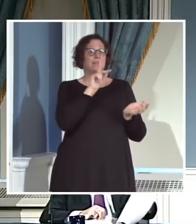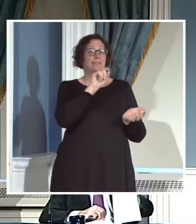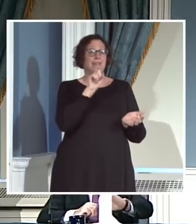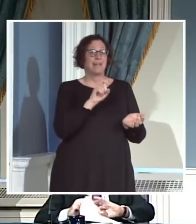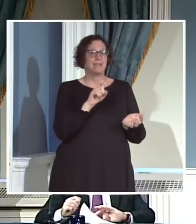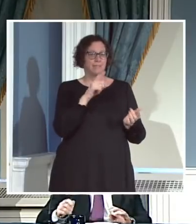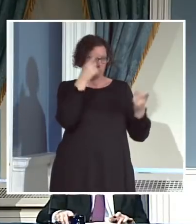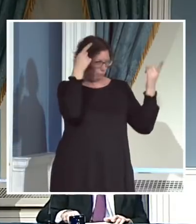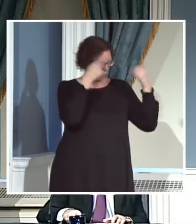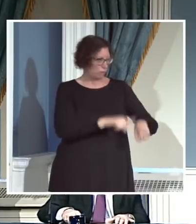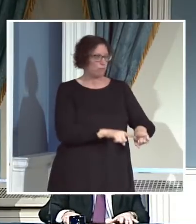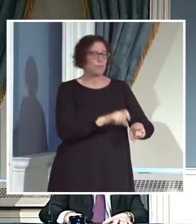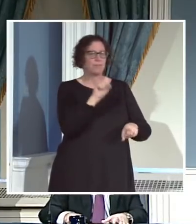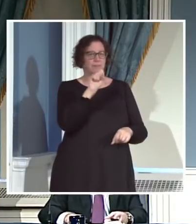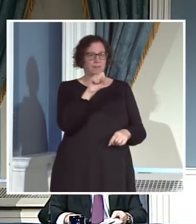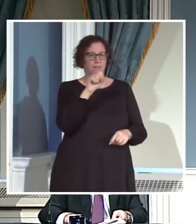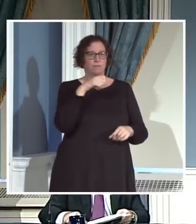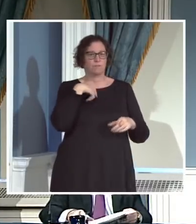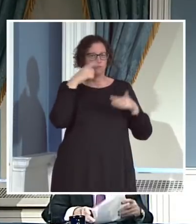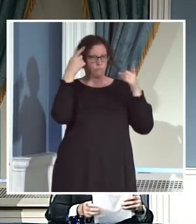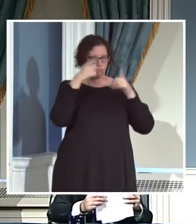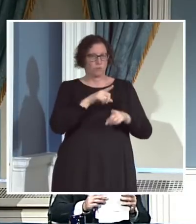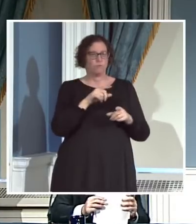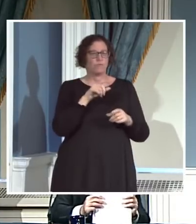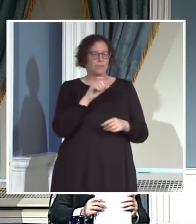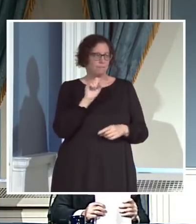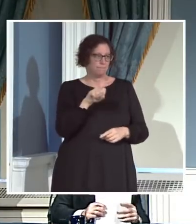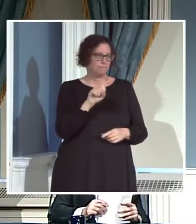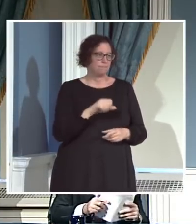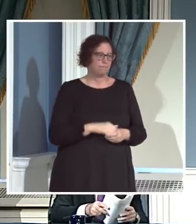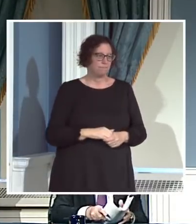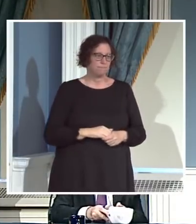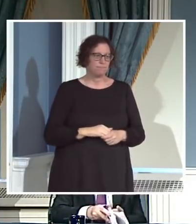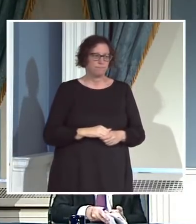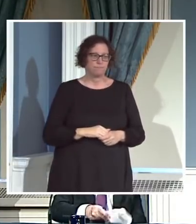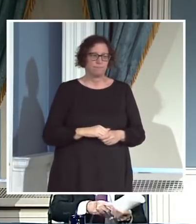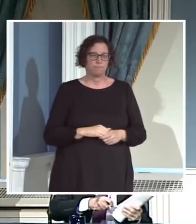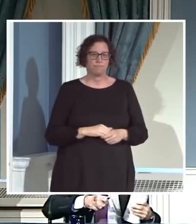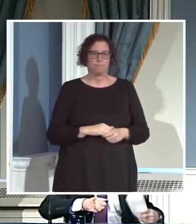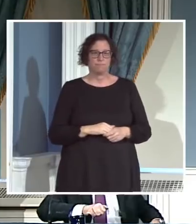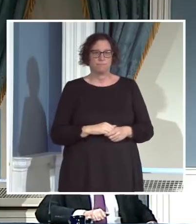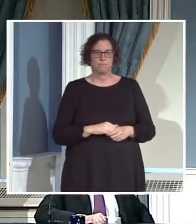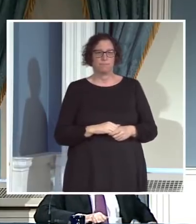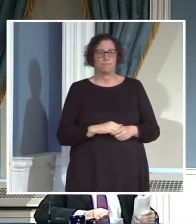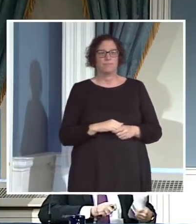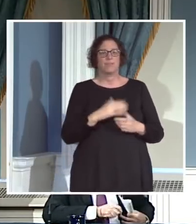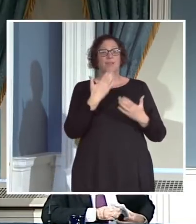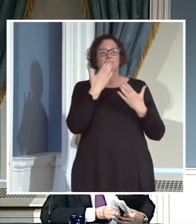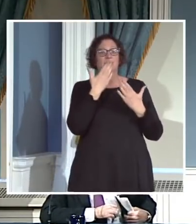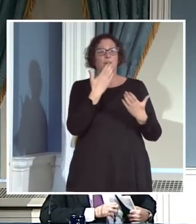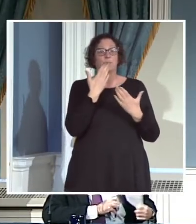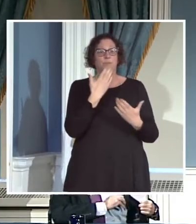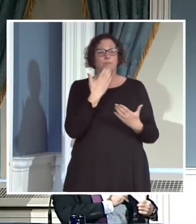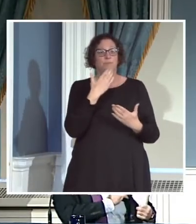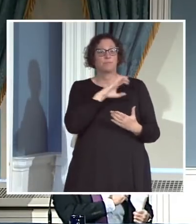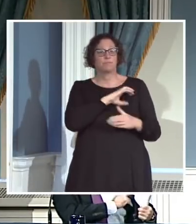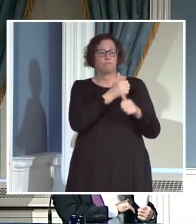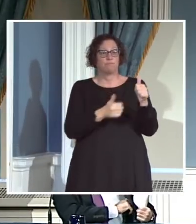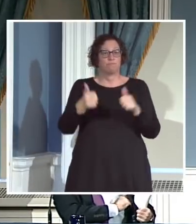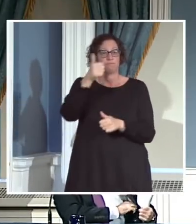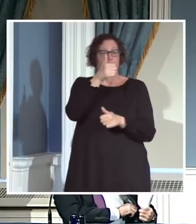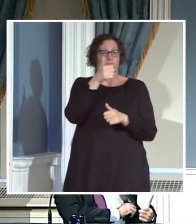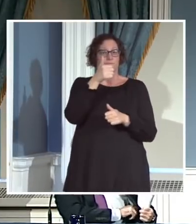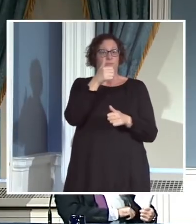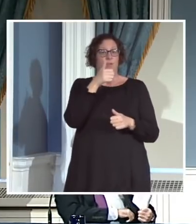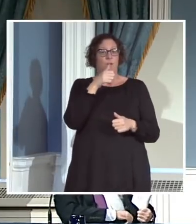we'll continue with the technical briefing. Thank you to everyone. And thank you again to Jimmy O'Neill. Welcome back. Thank you so much for all you're going to do